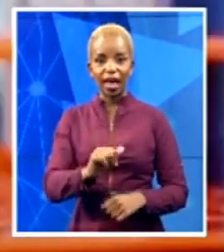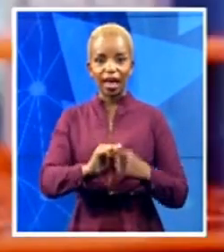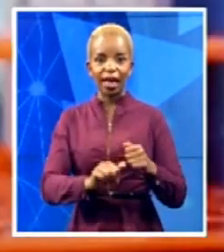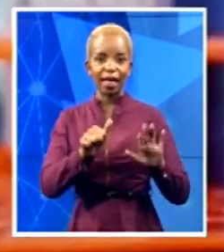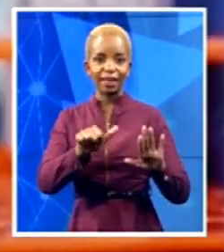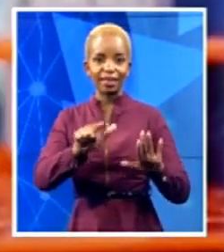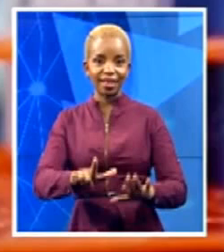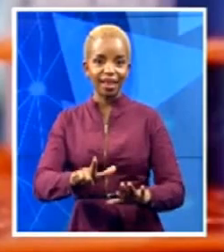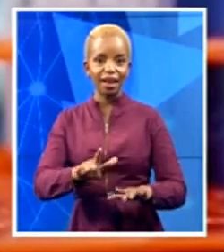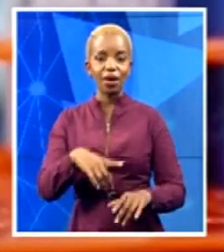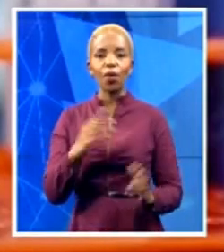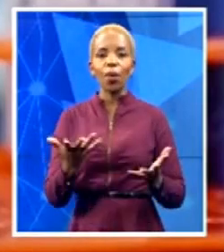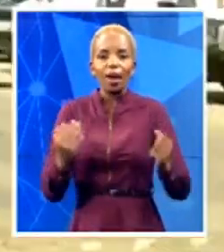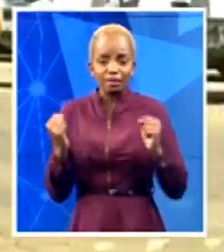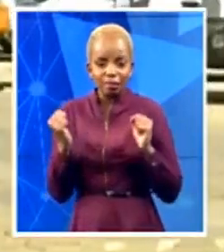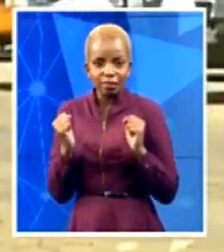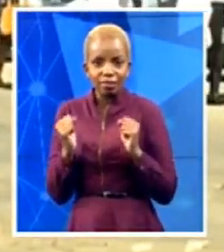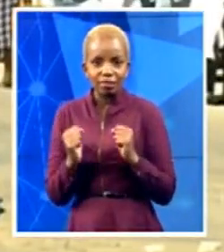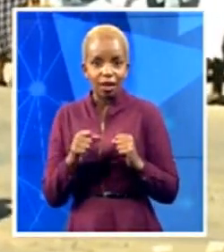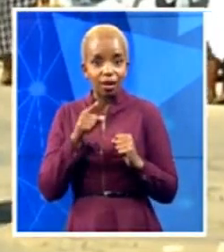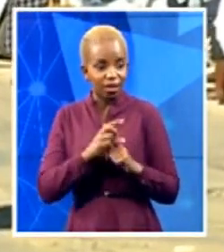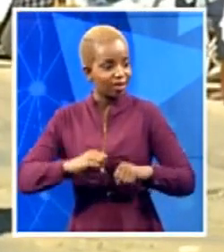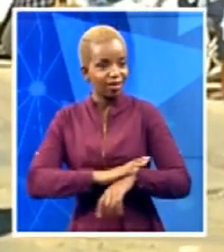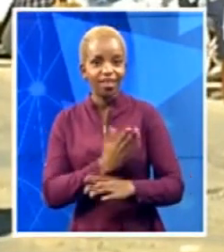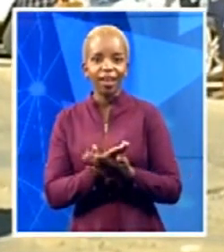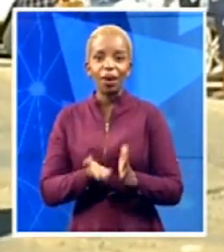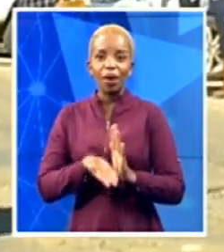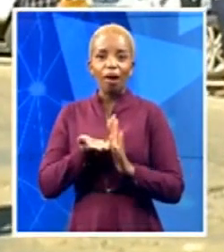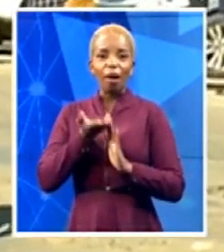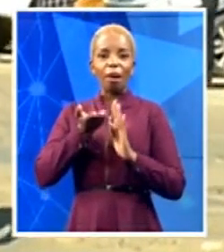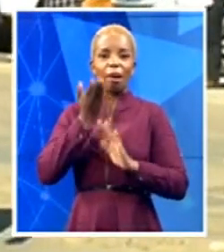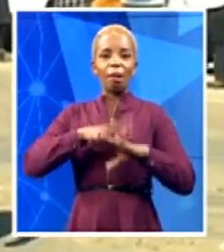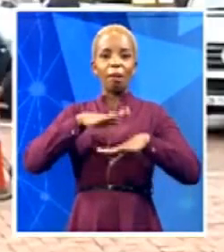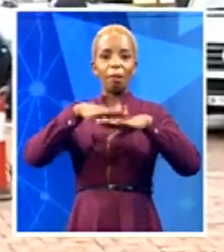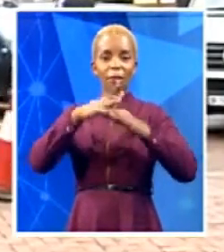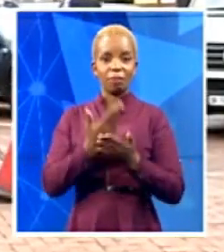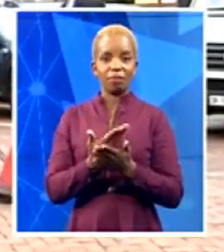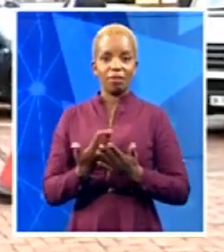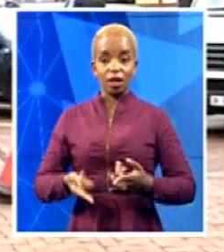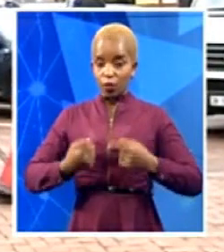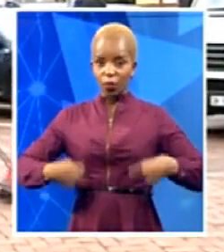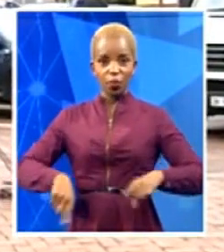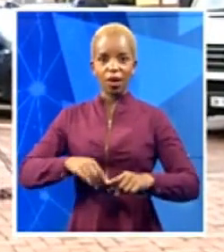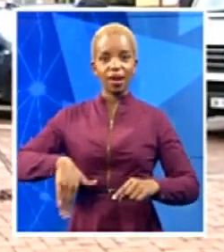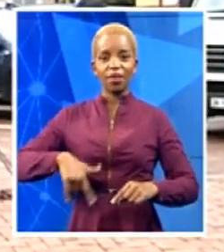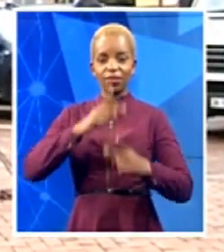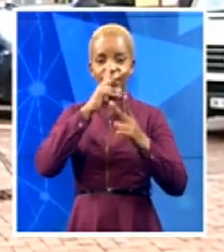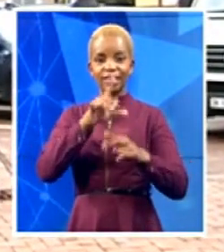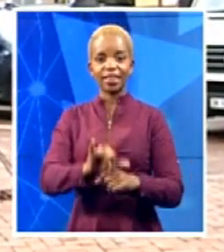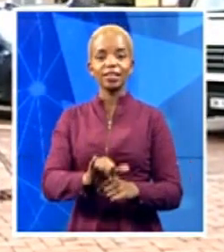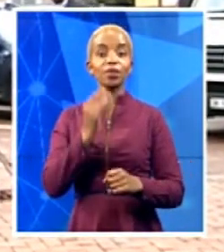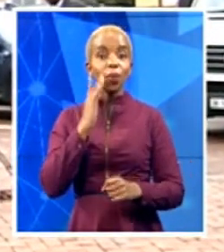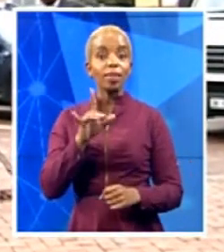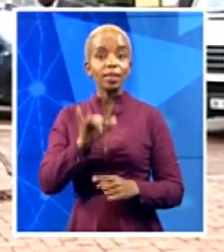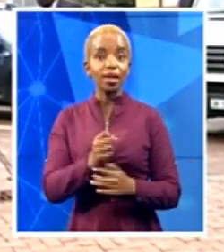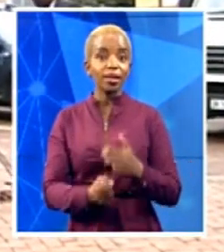So we have not seen the ghost yet. And when we come to June, July, what happens if the infection rate really, really triples or quadruples or quintuples? We don't